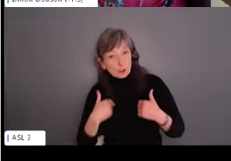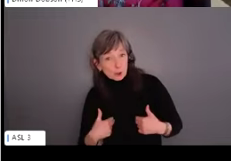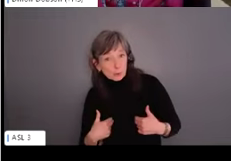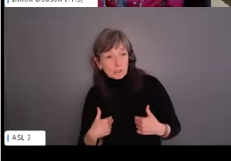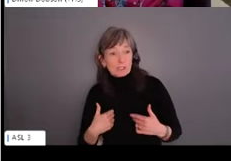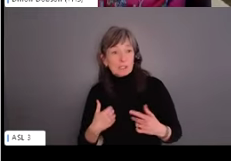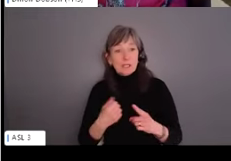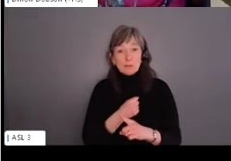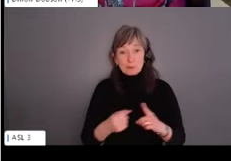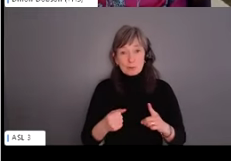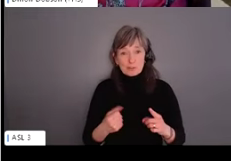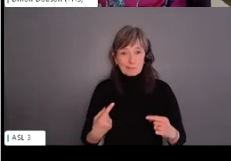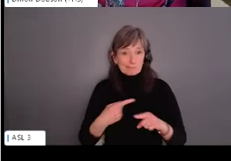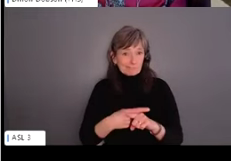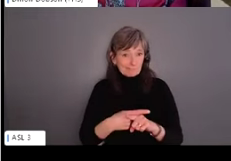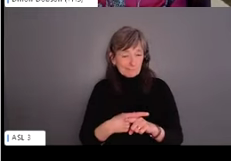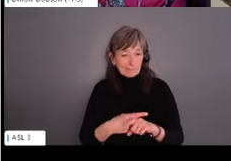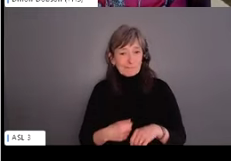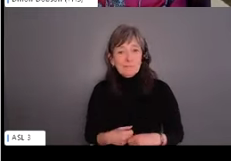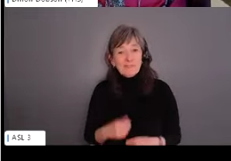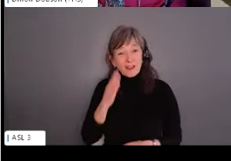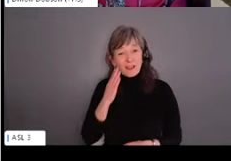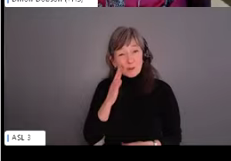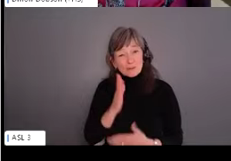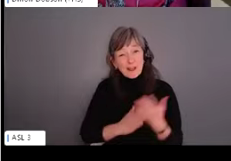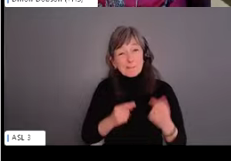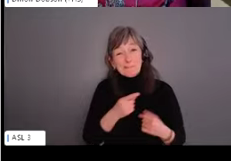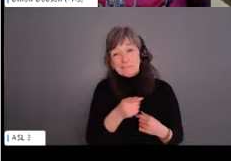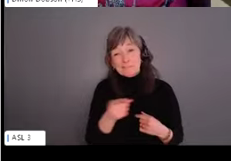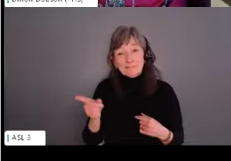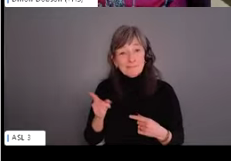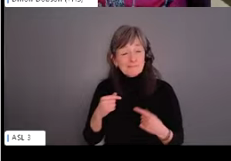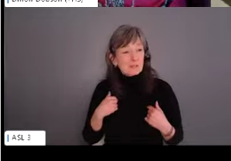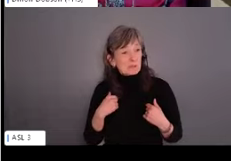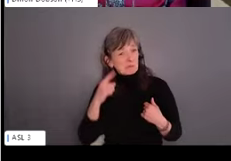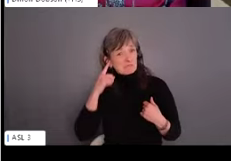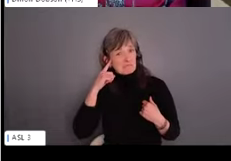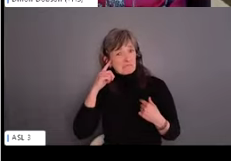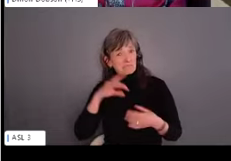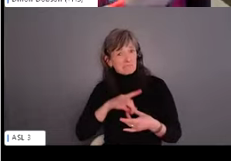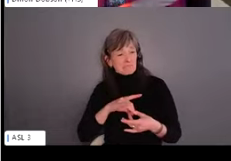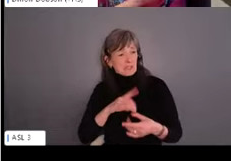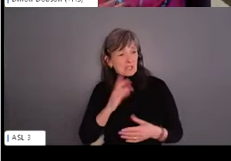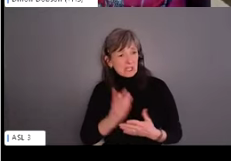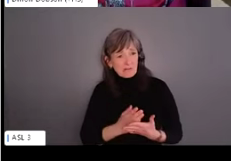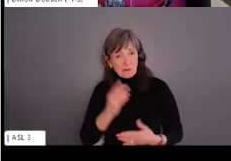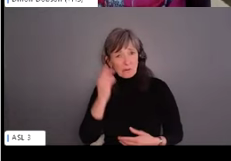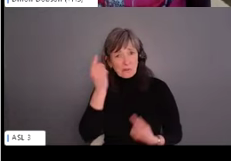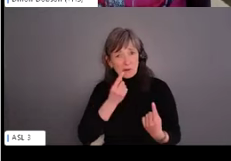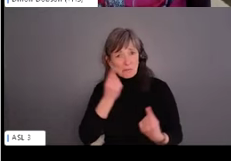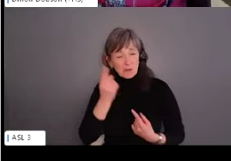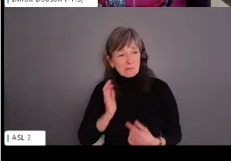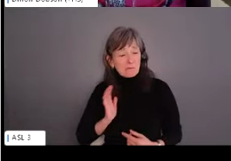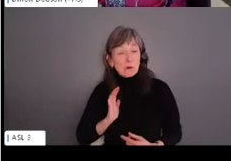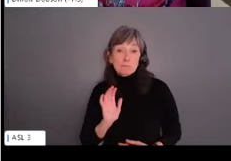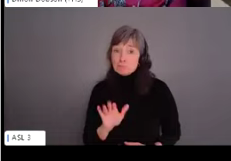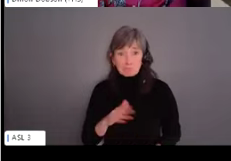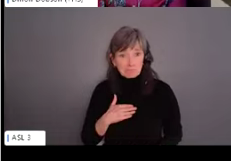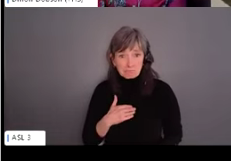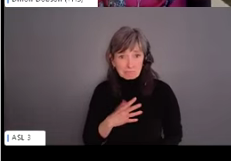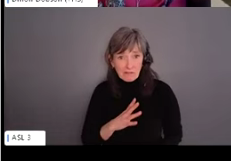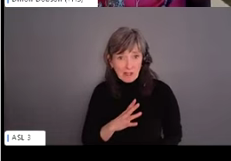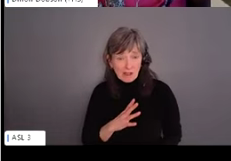know for some at this conference, this connection may not be something that you've considered before, and that is totally okay. That's